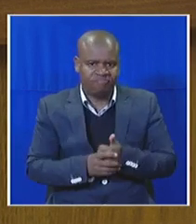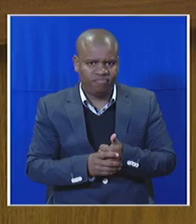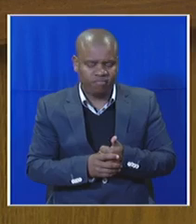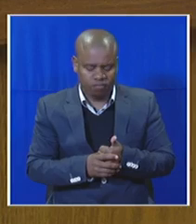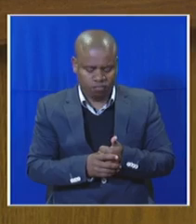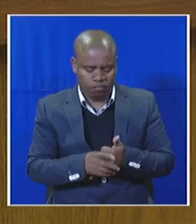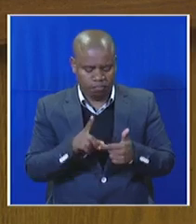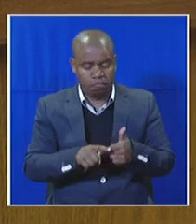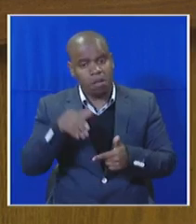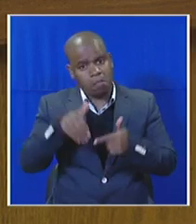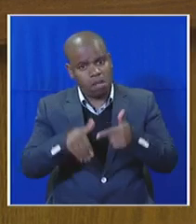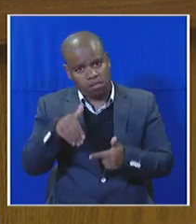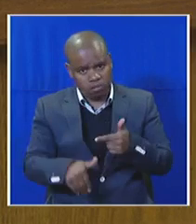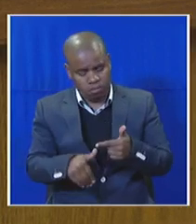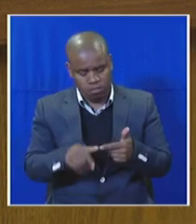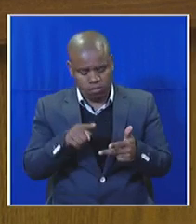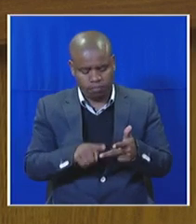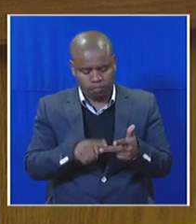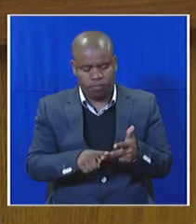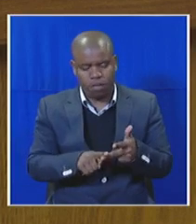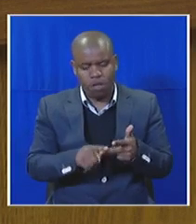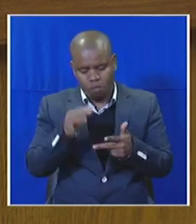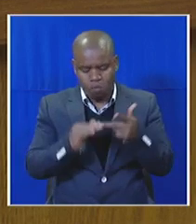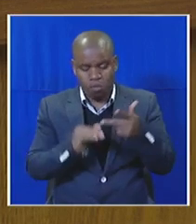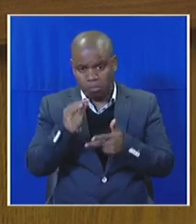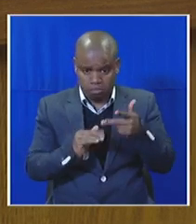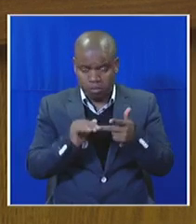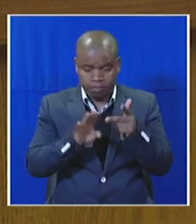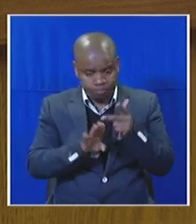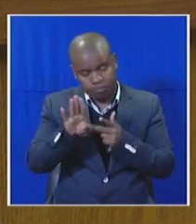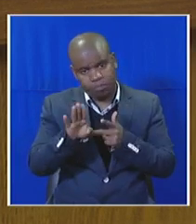deep mining, infrastructure development,